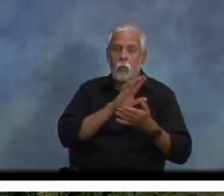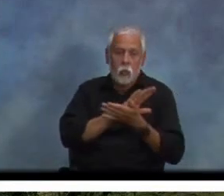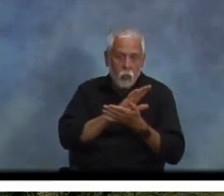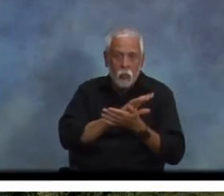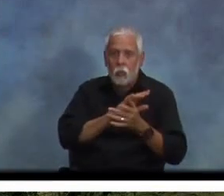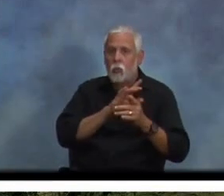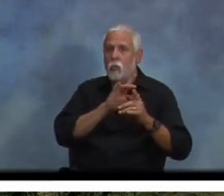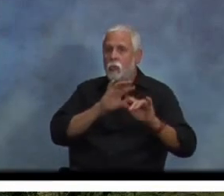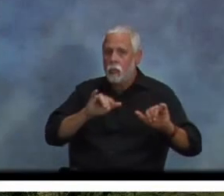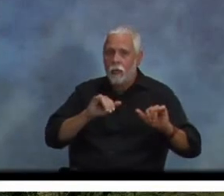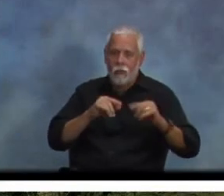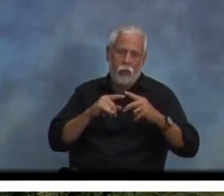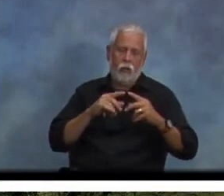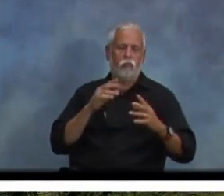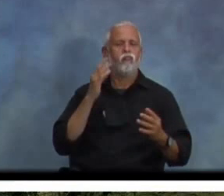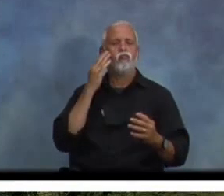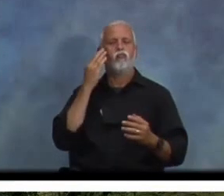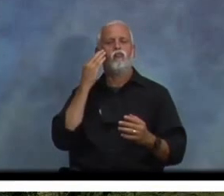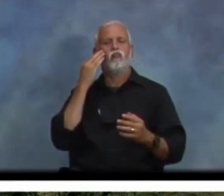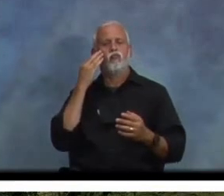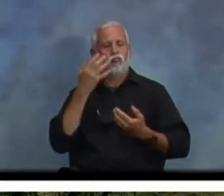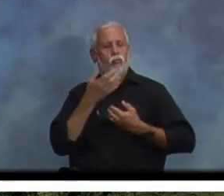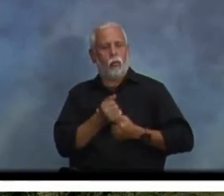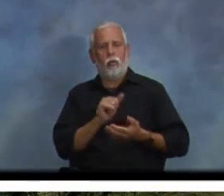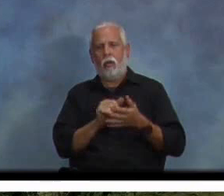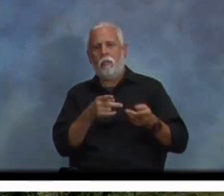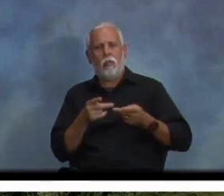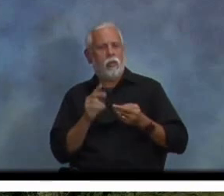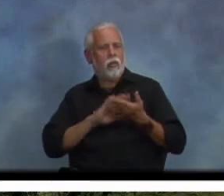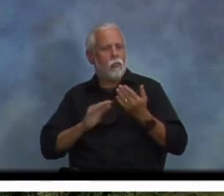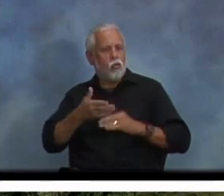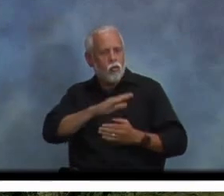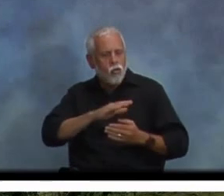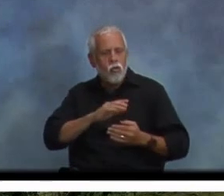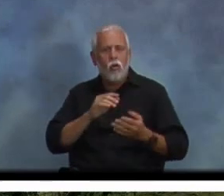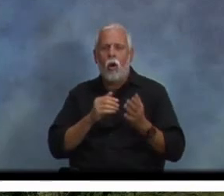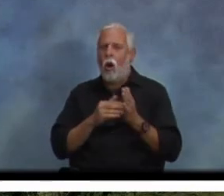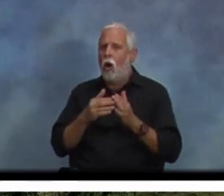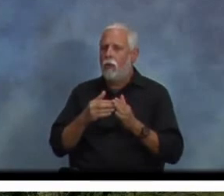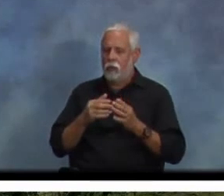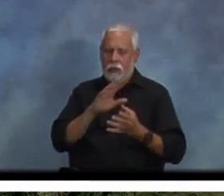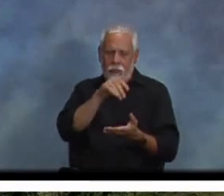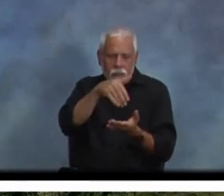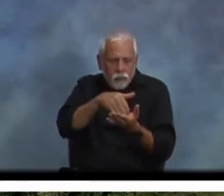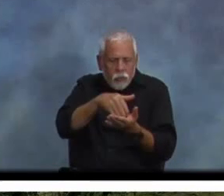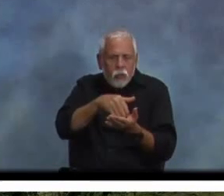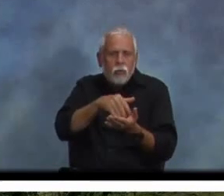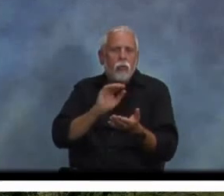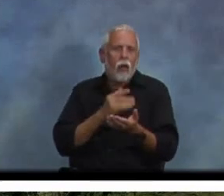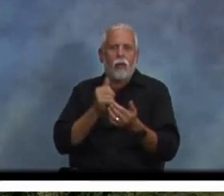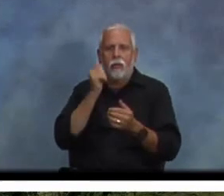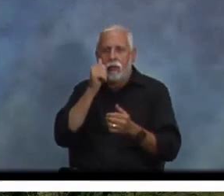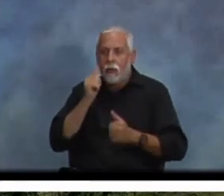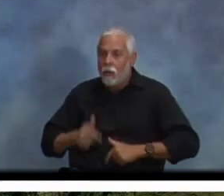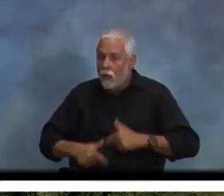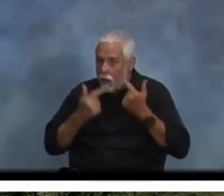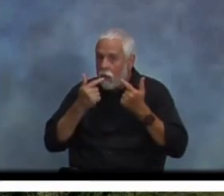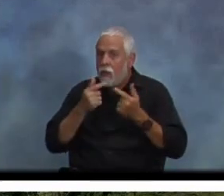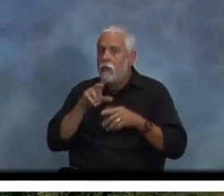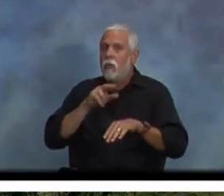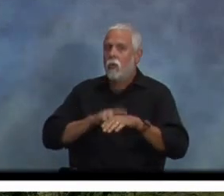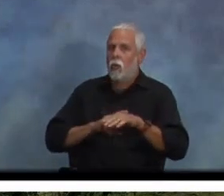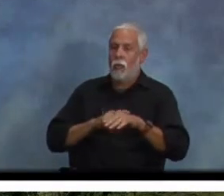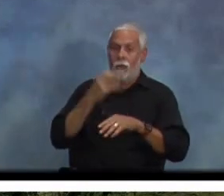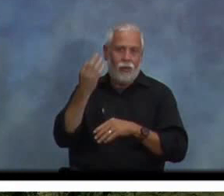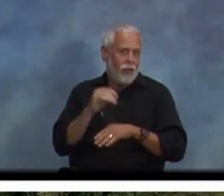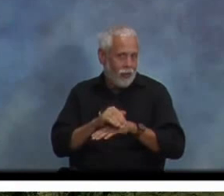schools being a very familiar and trusted place in our neighborhoods. They are often very central to our daily lives and, of course, our